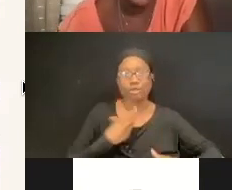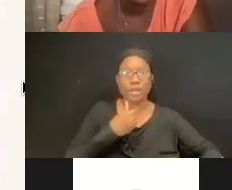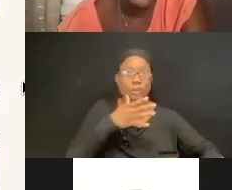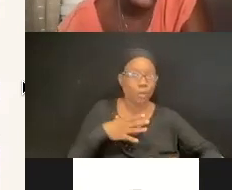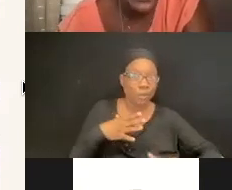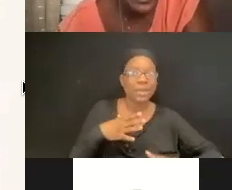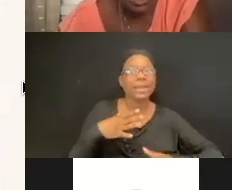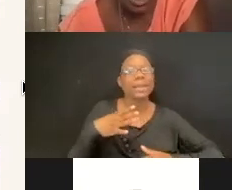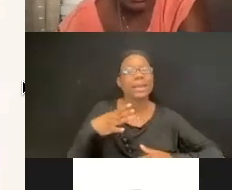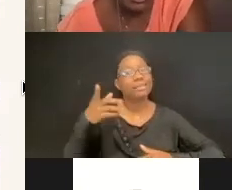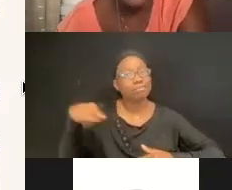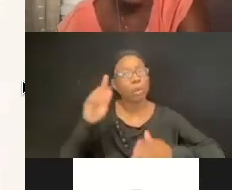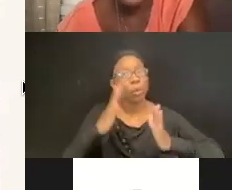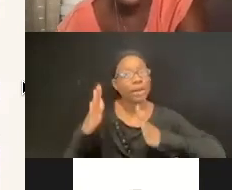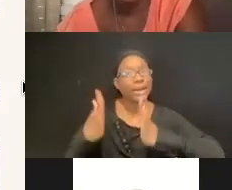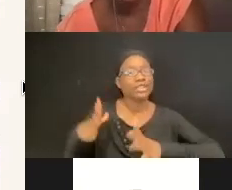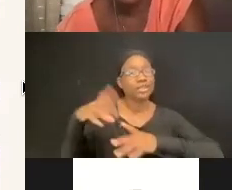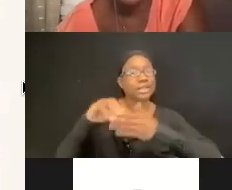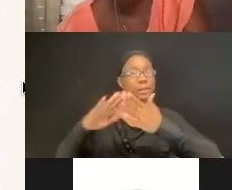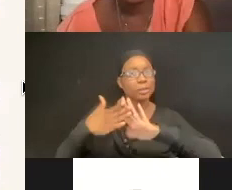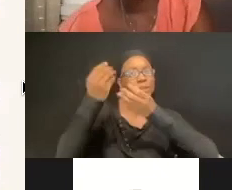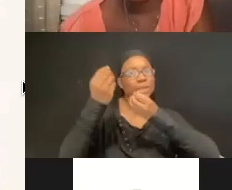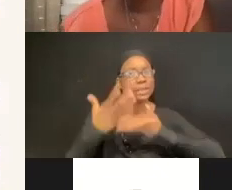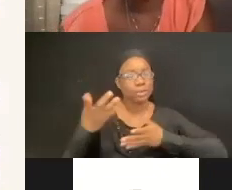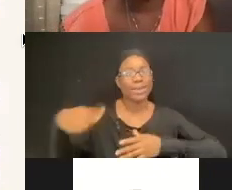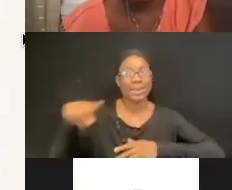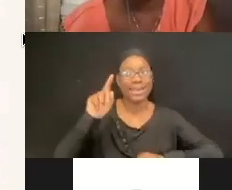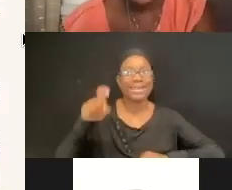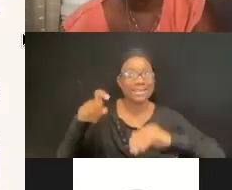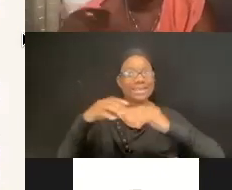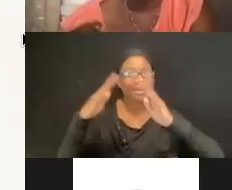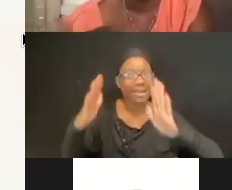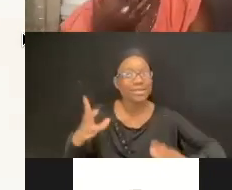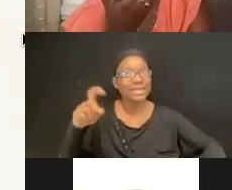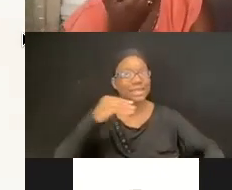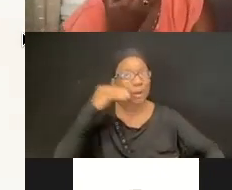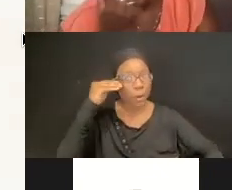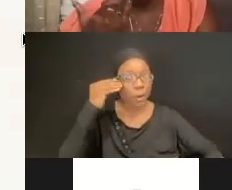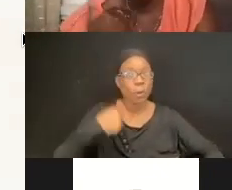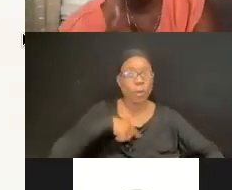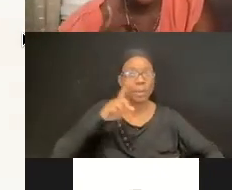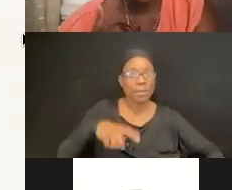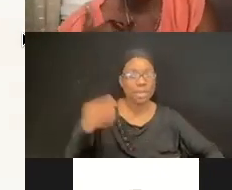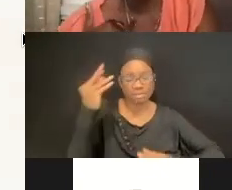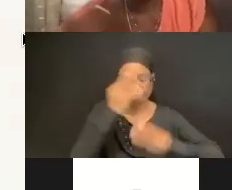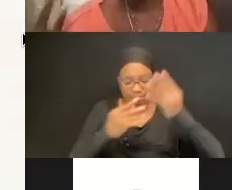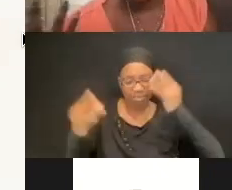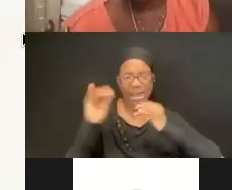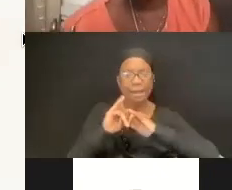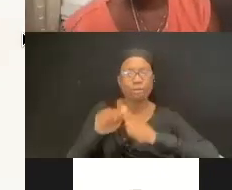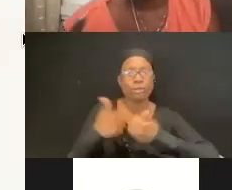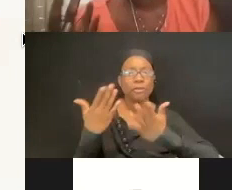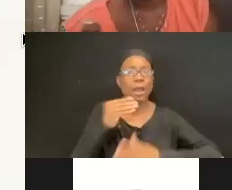members that they need housing and that we need to kind of think critically about how to house them. So this